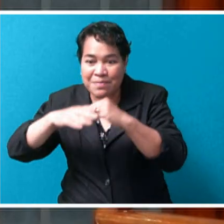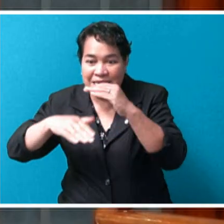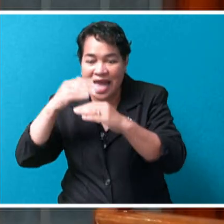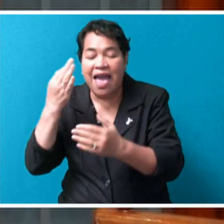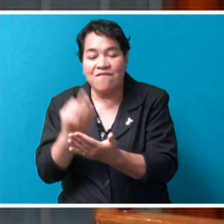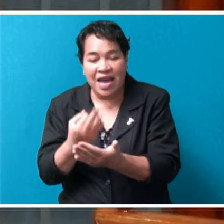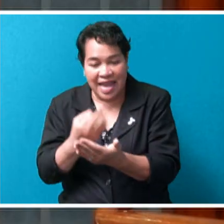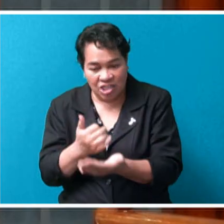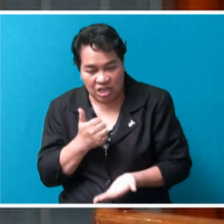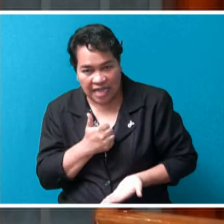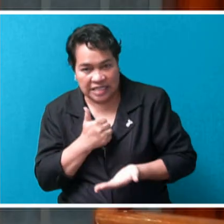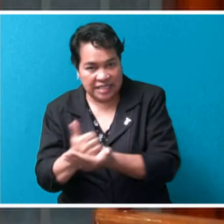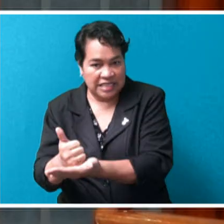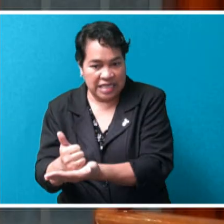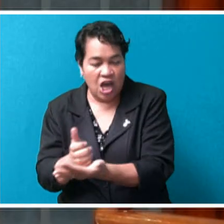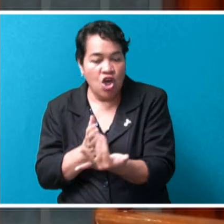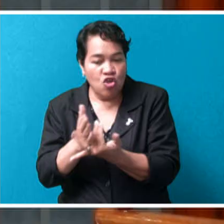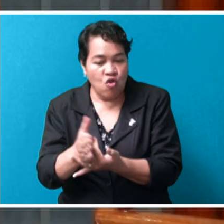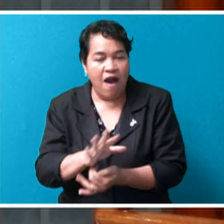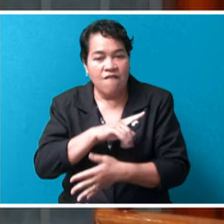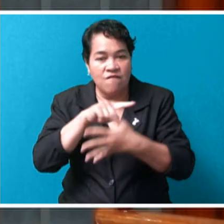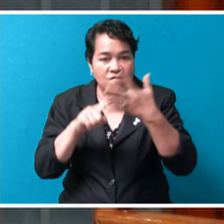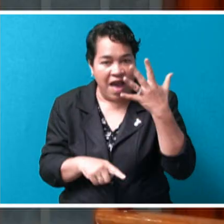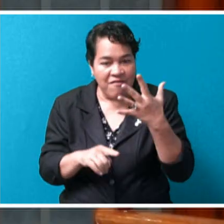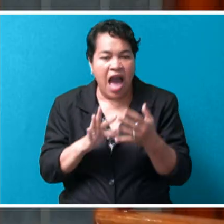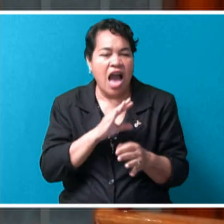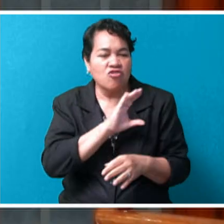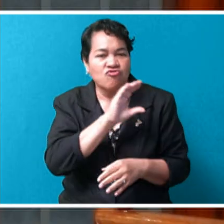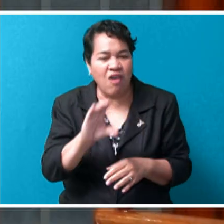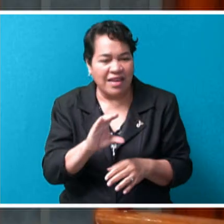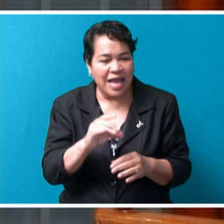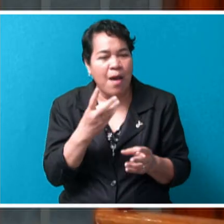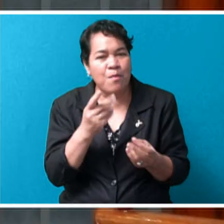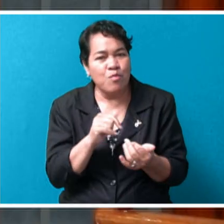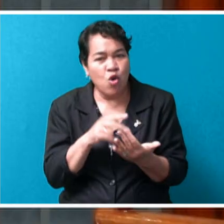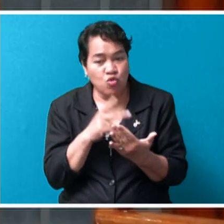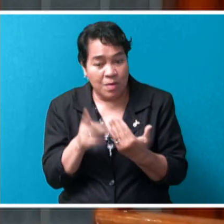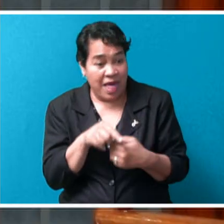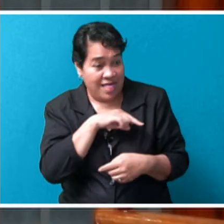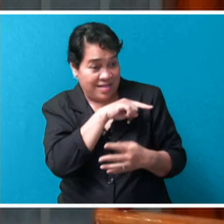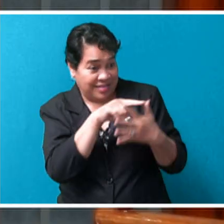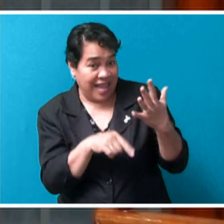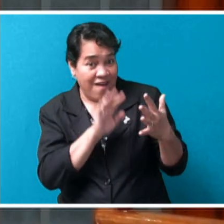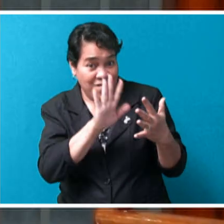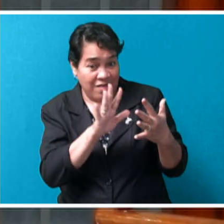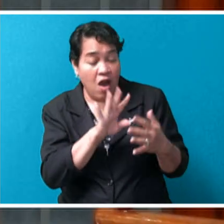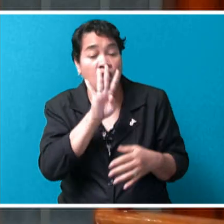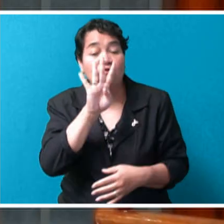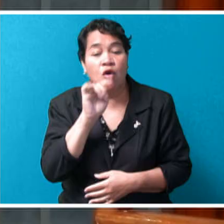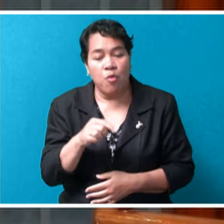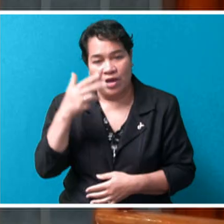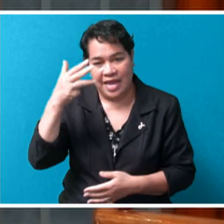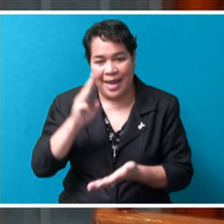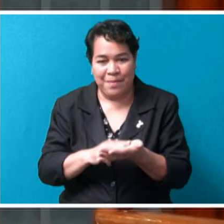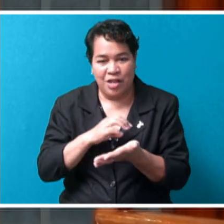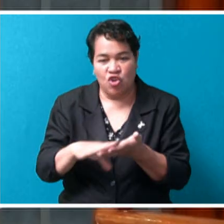financial assistance through our 5 major grant programs. For these programs, 4.9 million was allocated